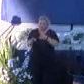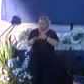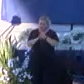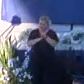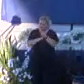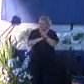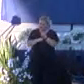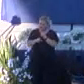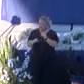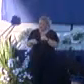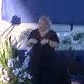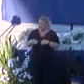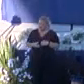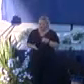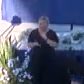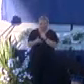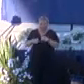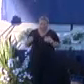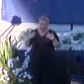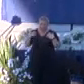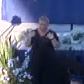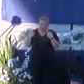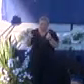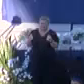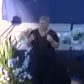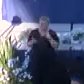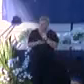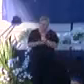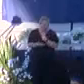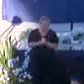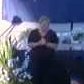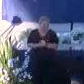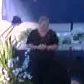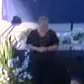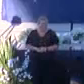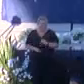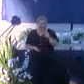therapy. Valedictorian Cassidy Neff.